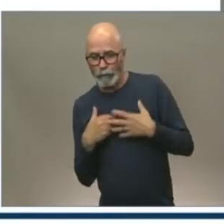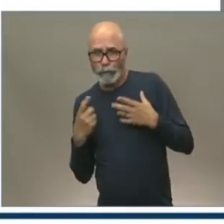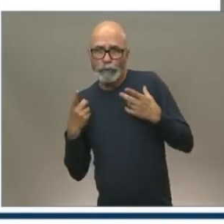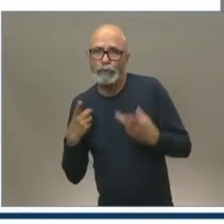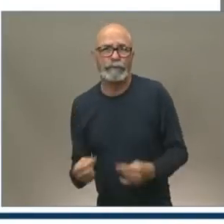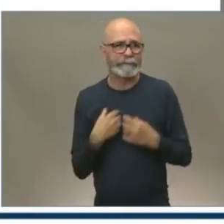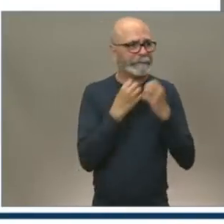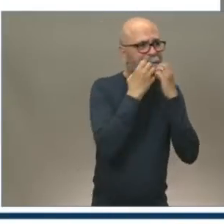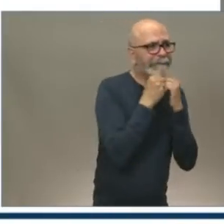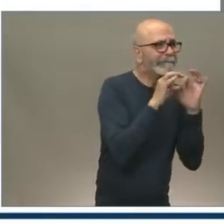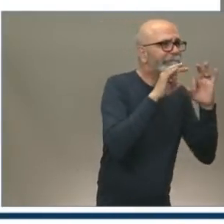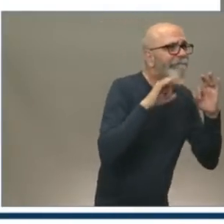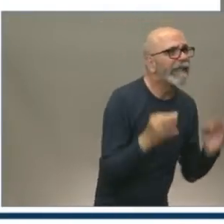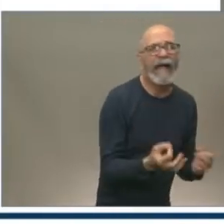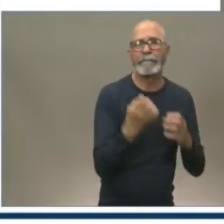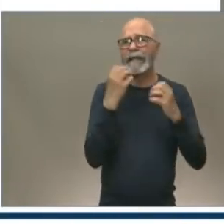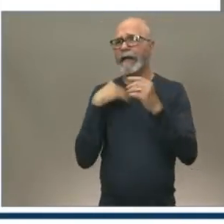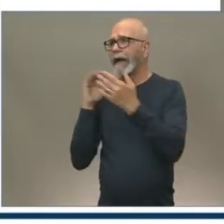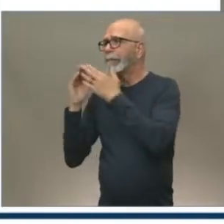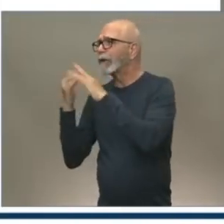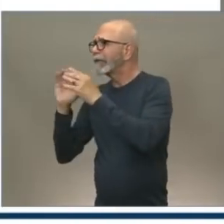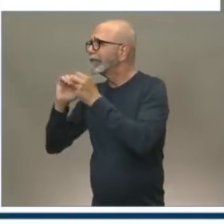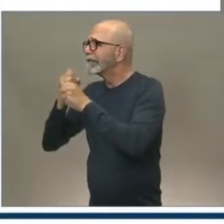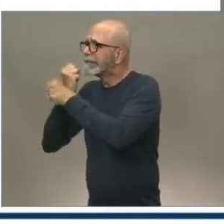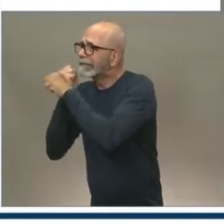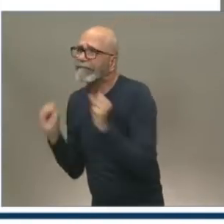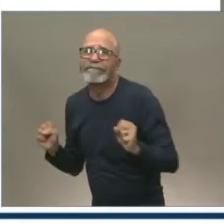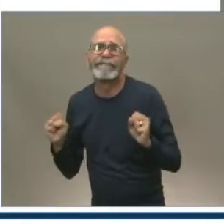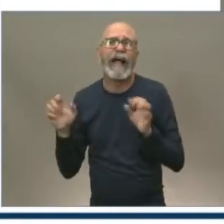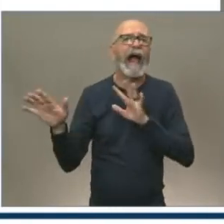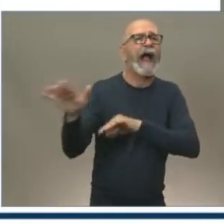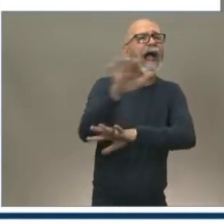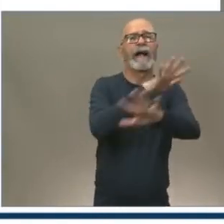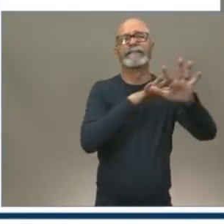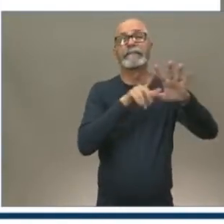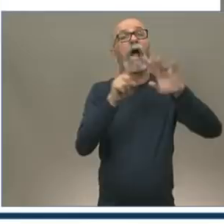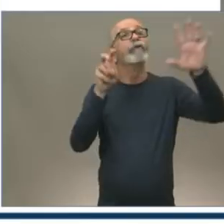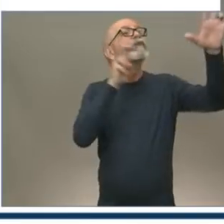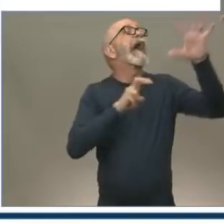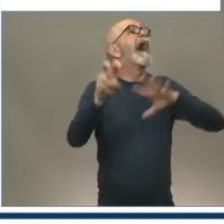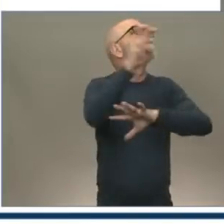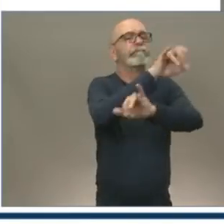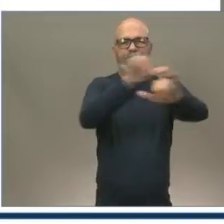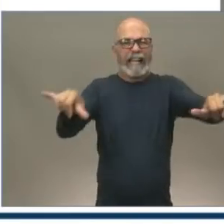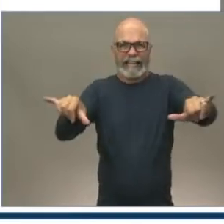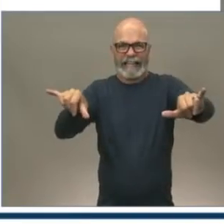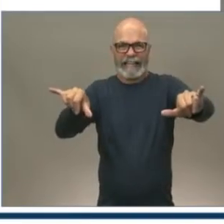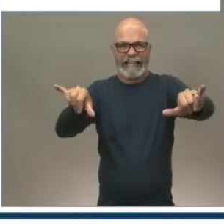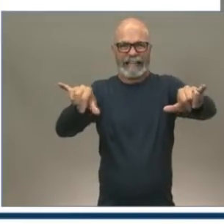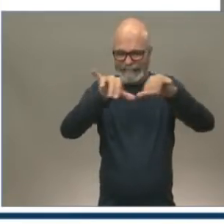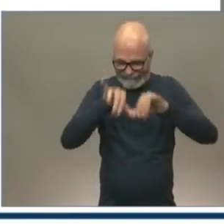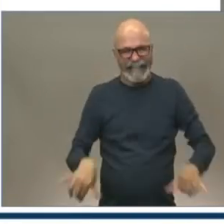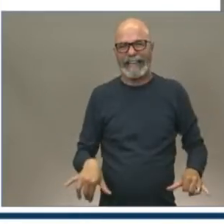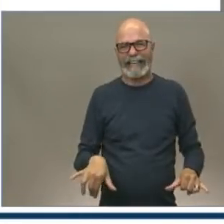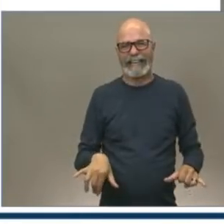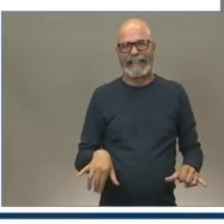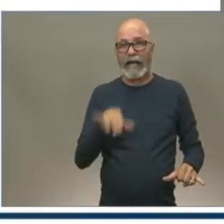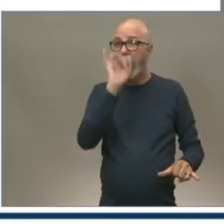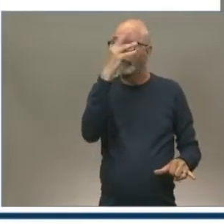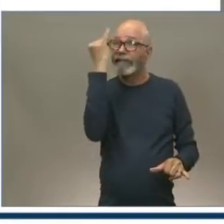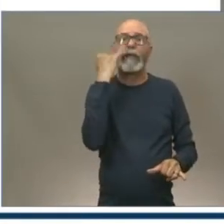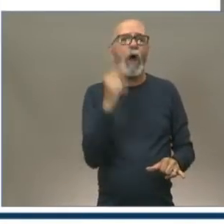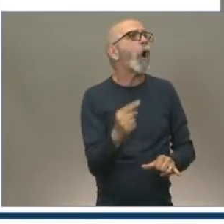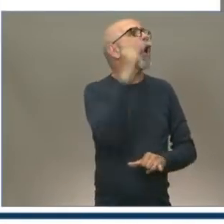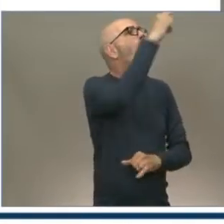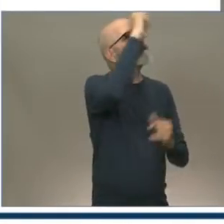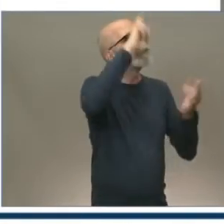your community safe. Don't travel outside of Nova Scotia unless it's essential. Tighten up your own personal and